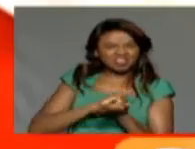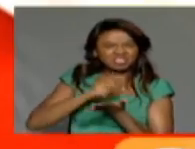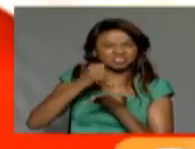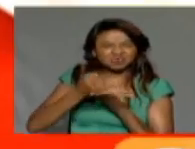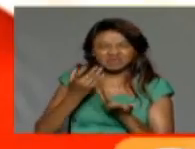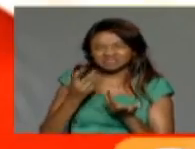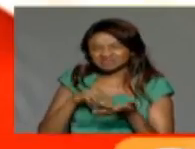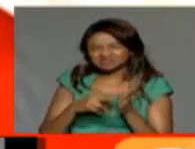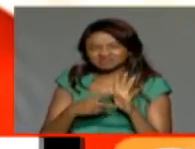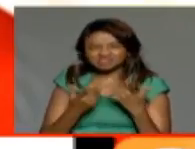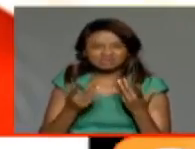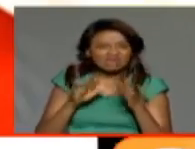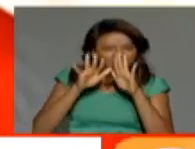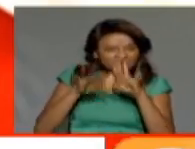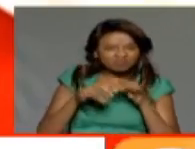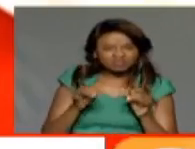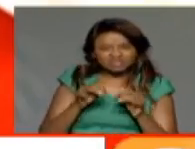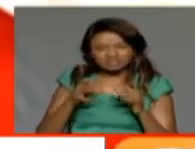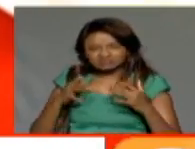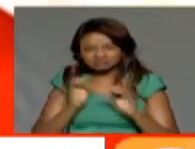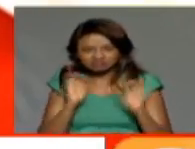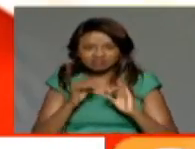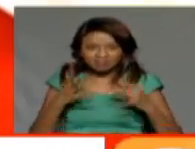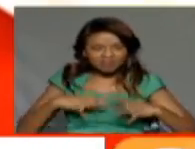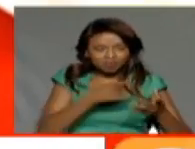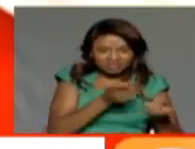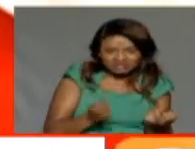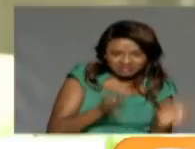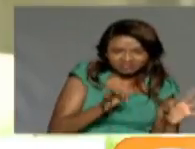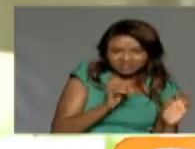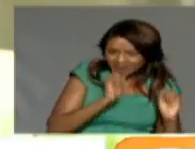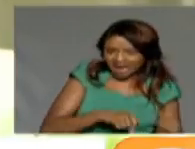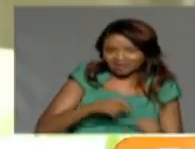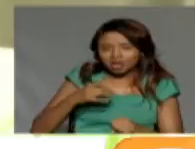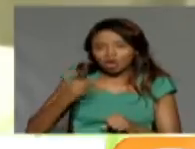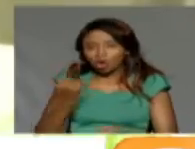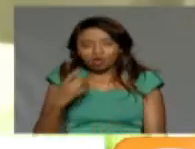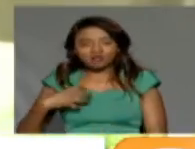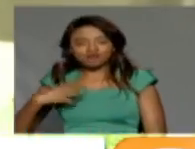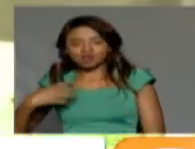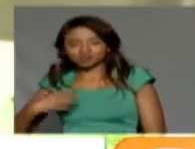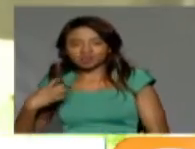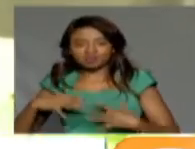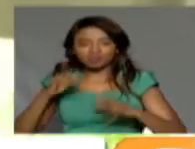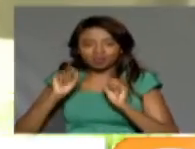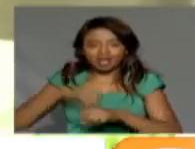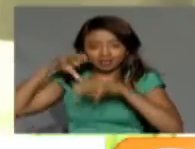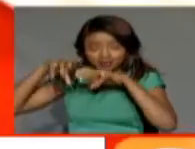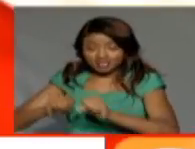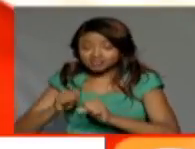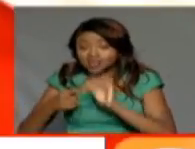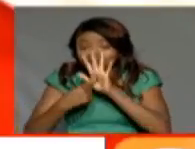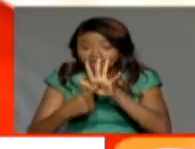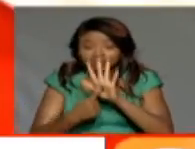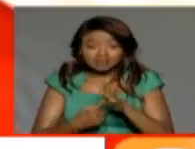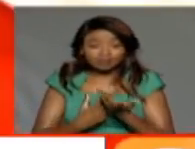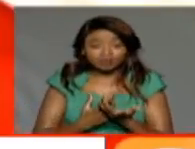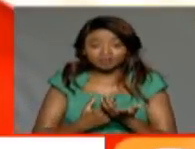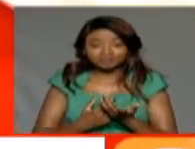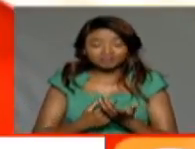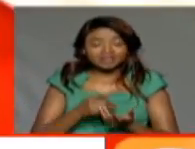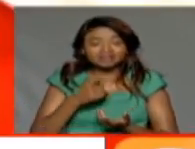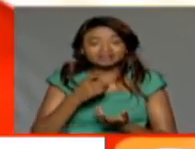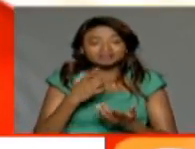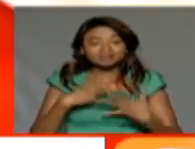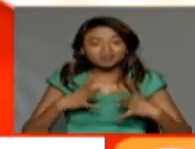preserve of the well-to-do. We don't think that's right. If you look at most health plans in the market, they cover you when you're healthy,